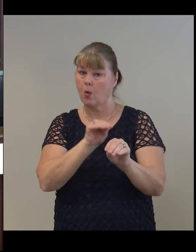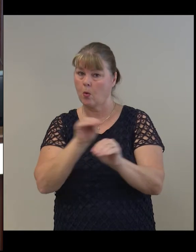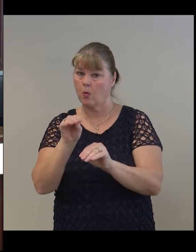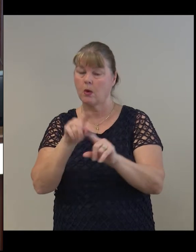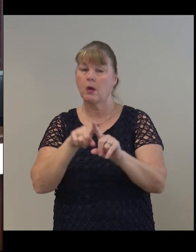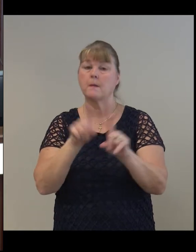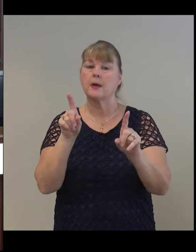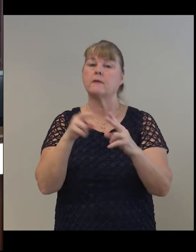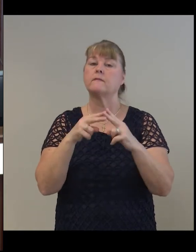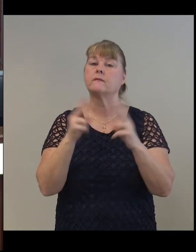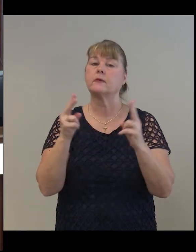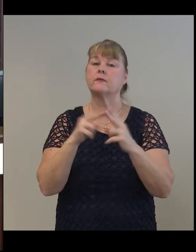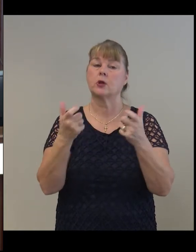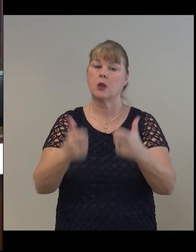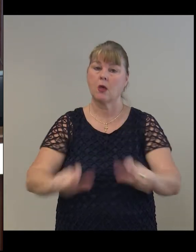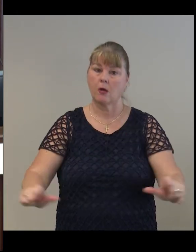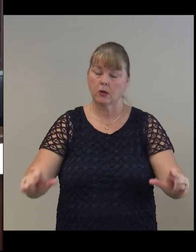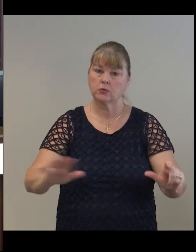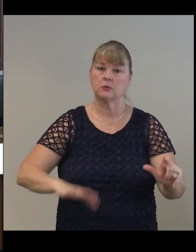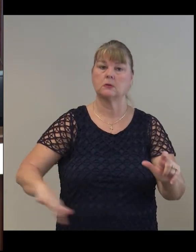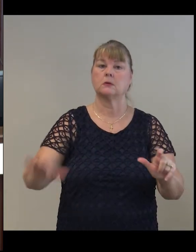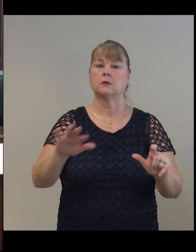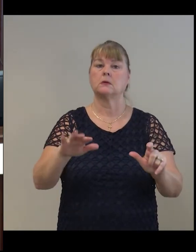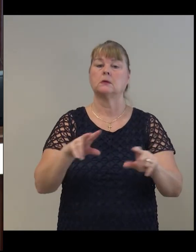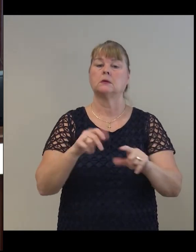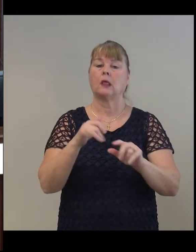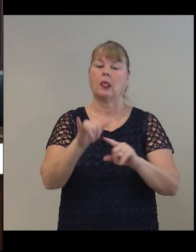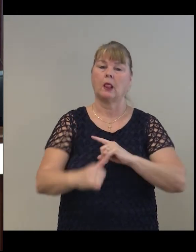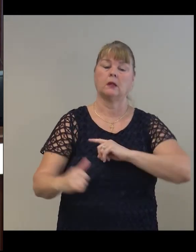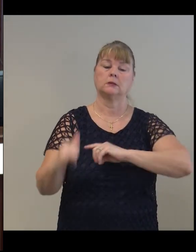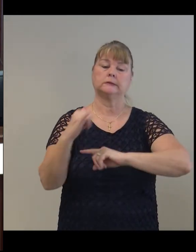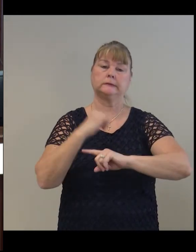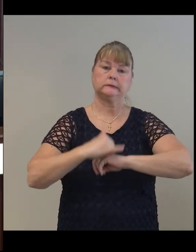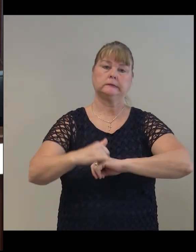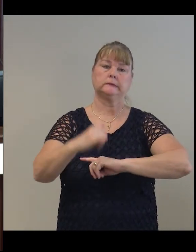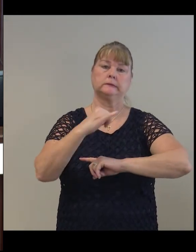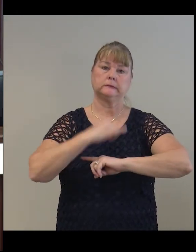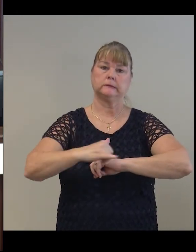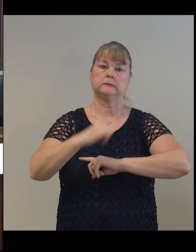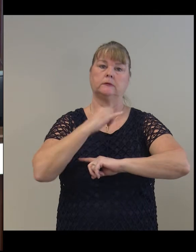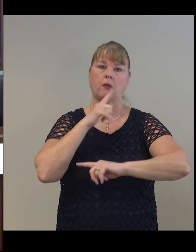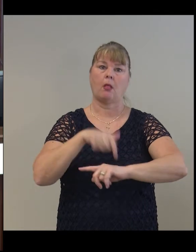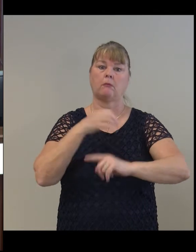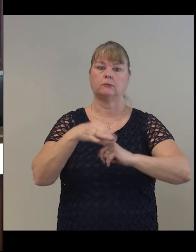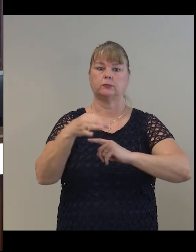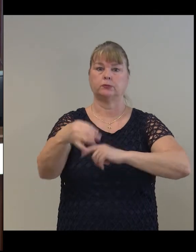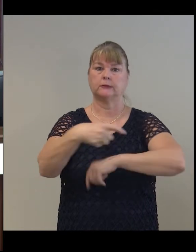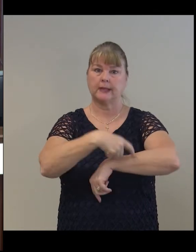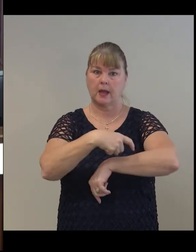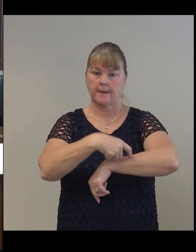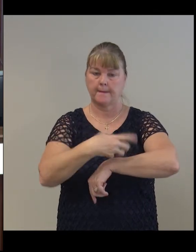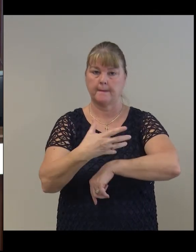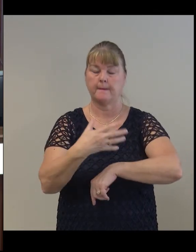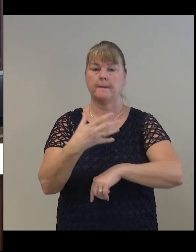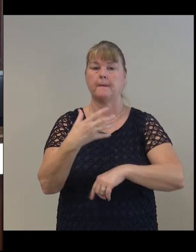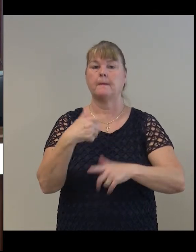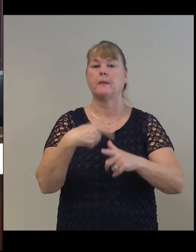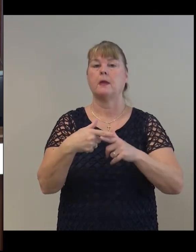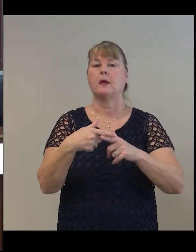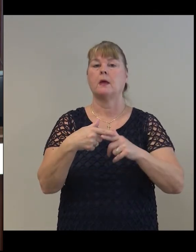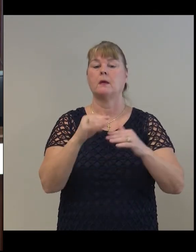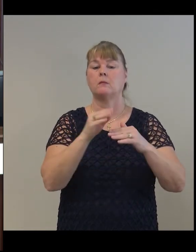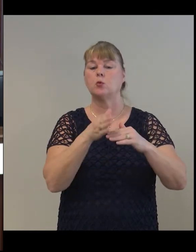top of Houston for an extended period of time. Then it went up slightly and then came back down to Houston and